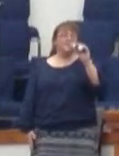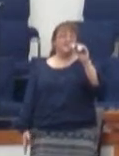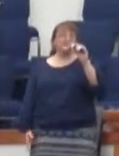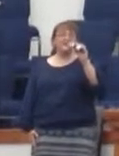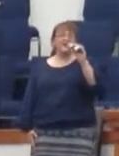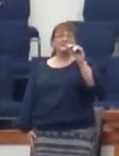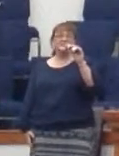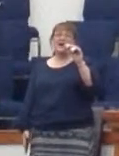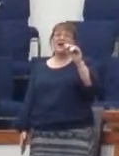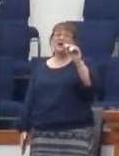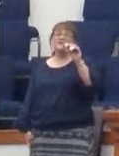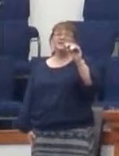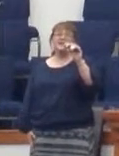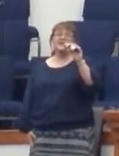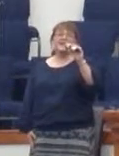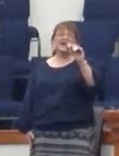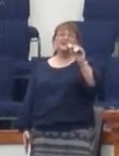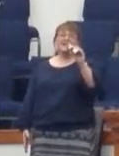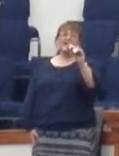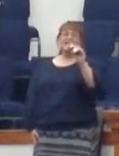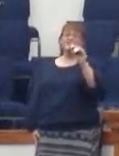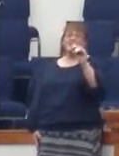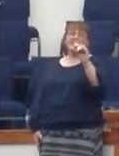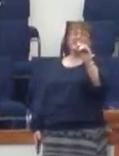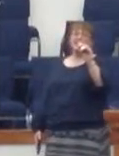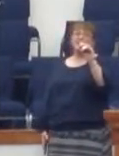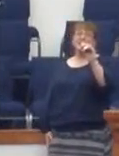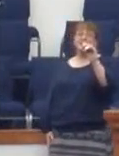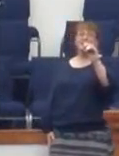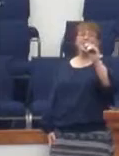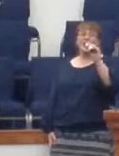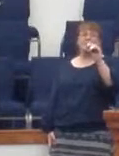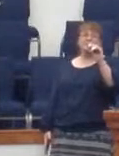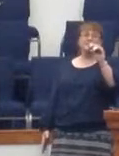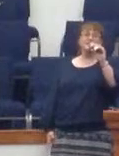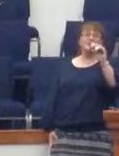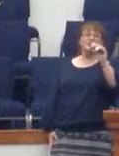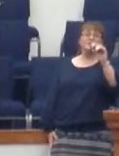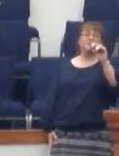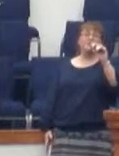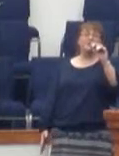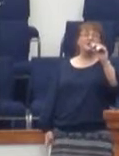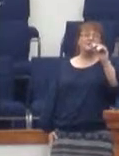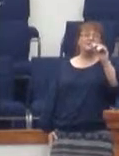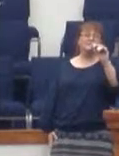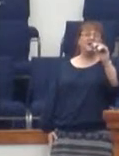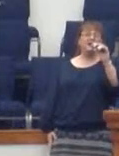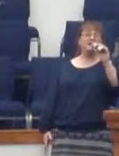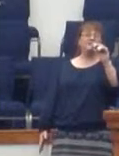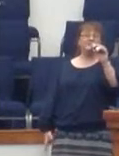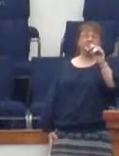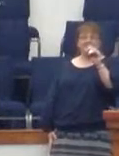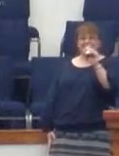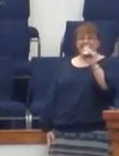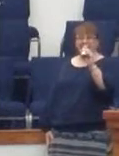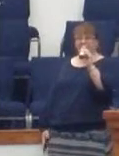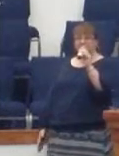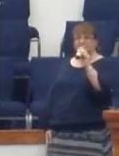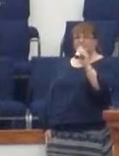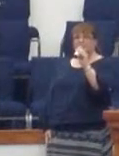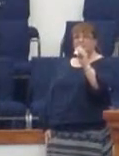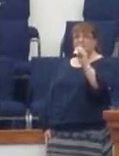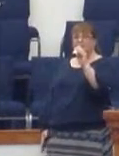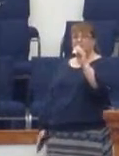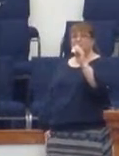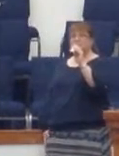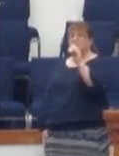named Jesus called me out. If you think your little problem is too big for him to solve, take it